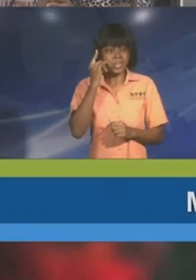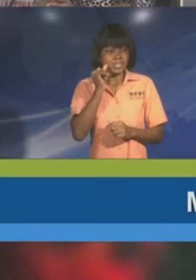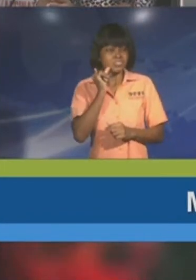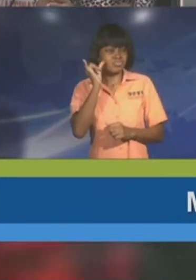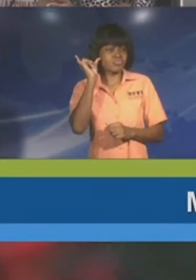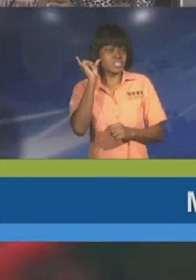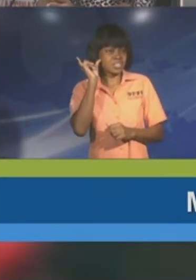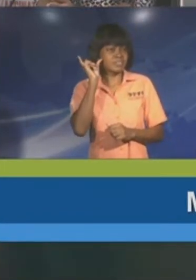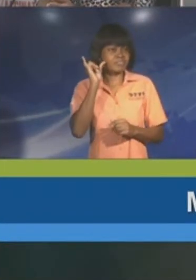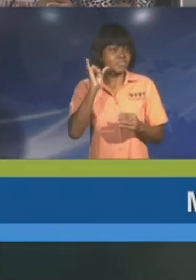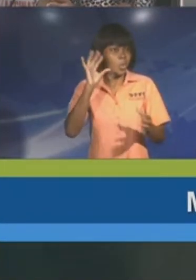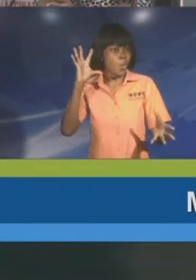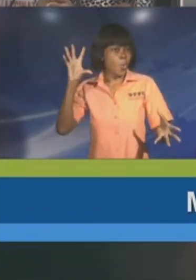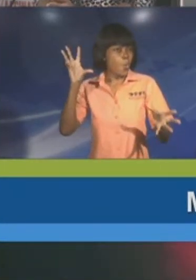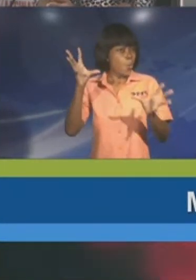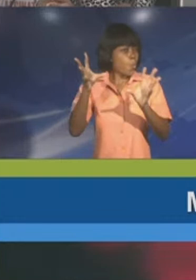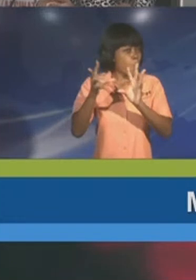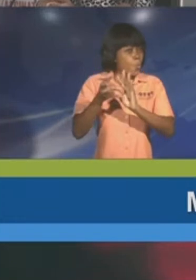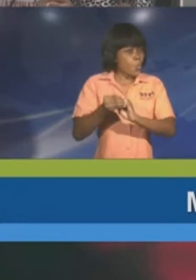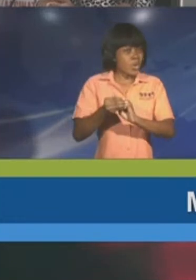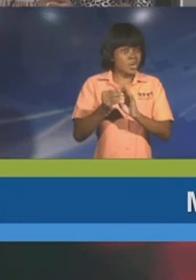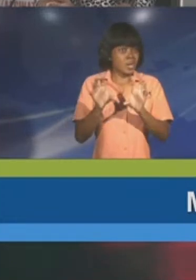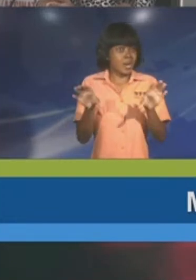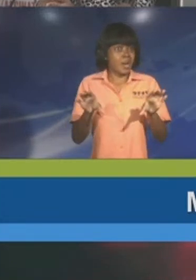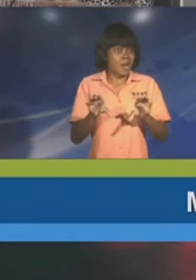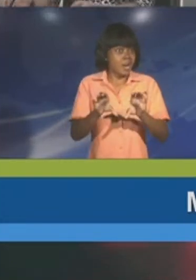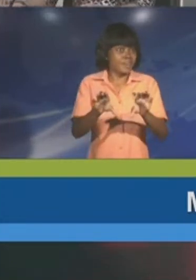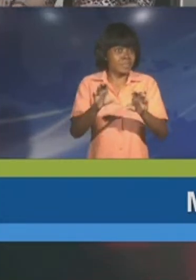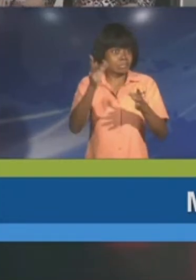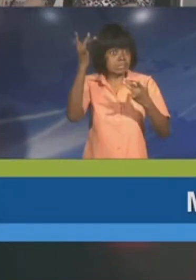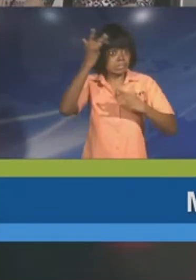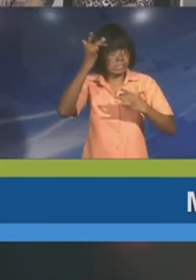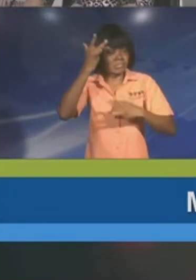total number of active cases to